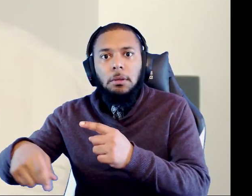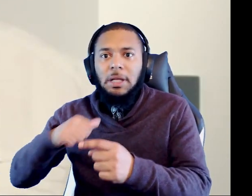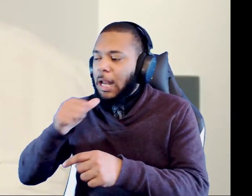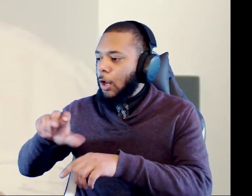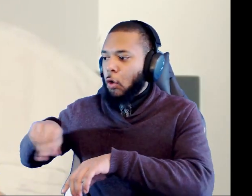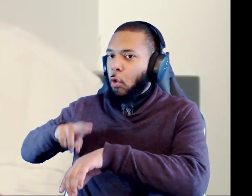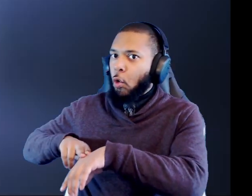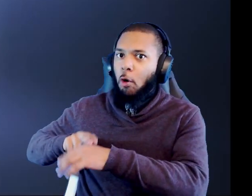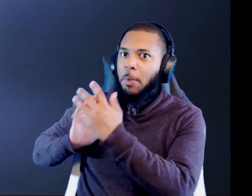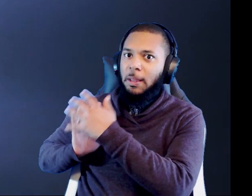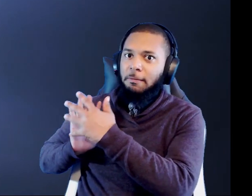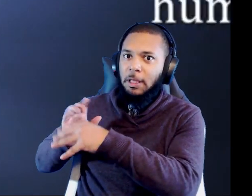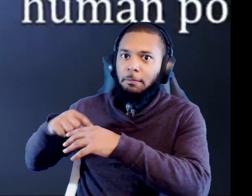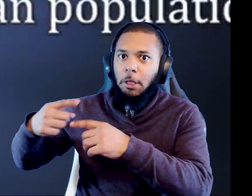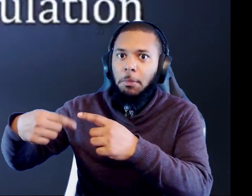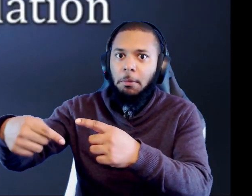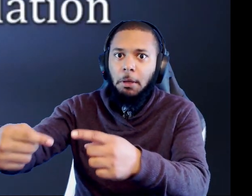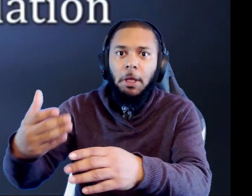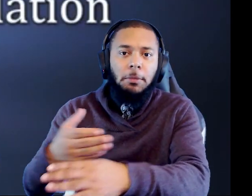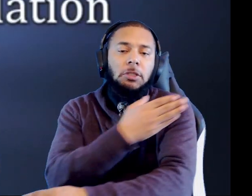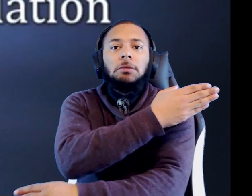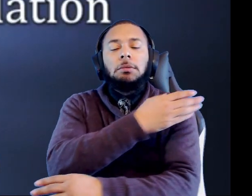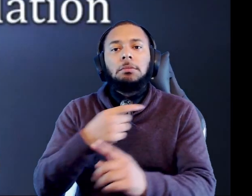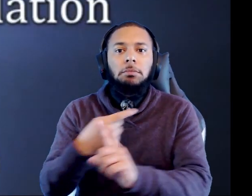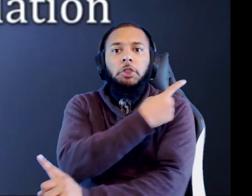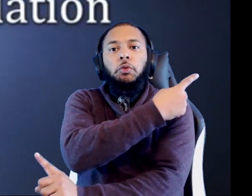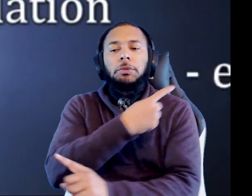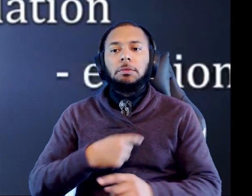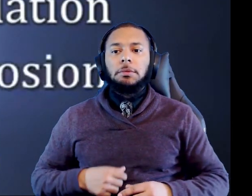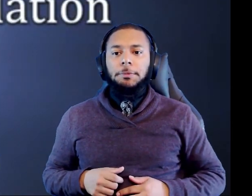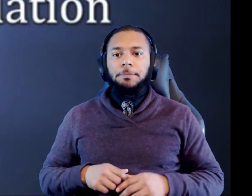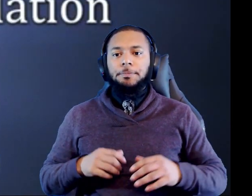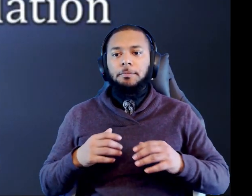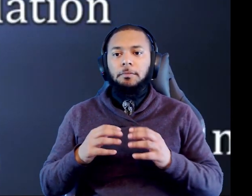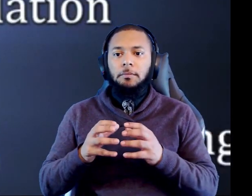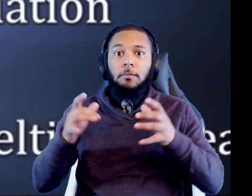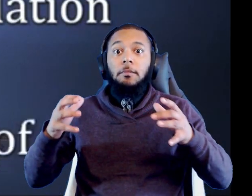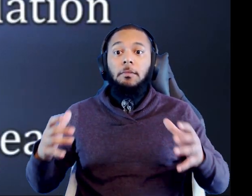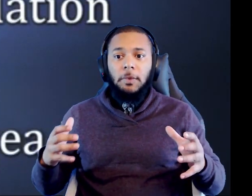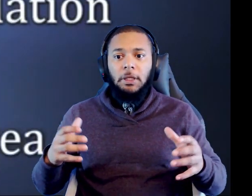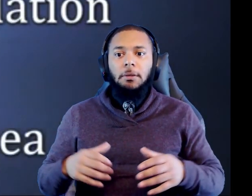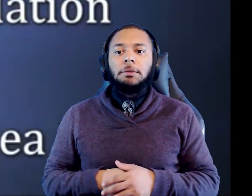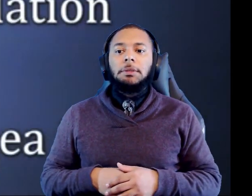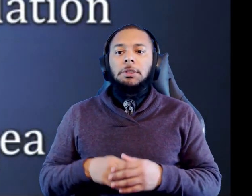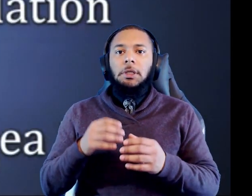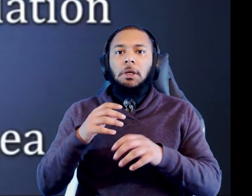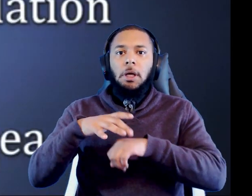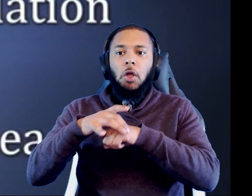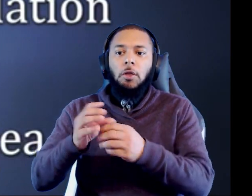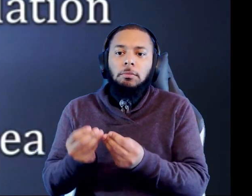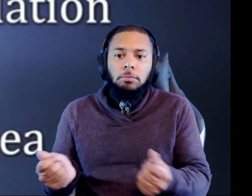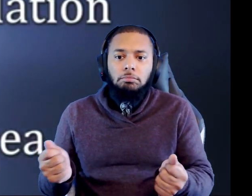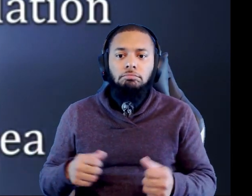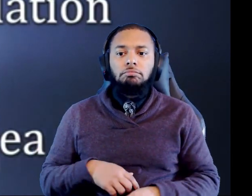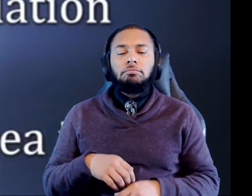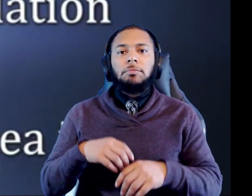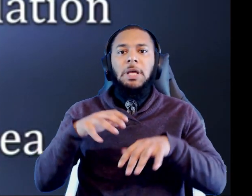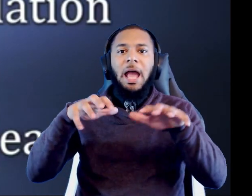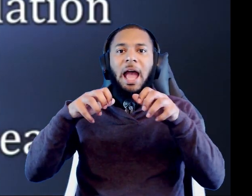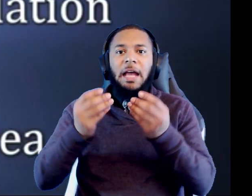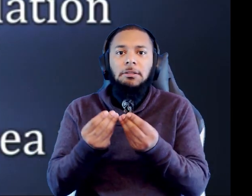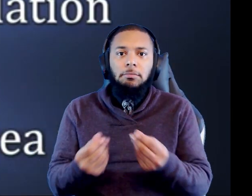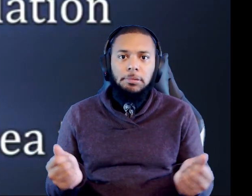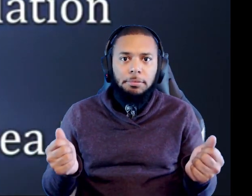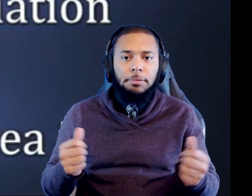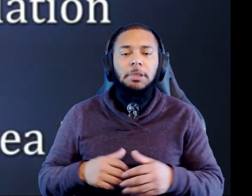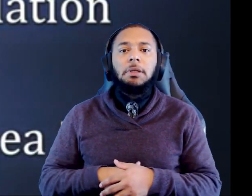state towards an extreme. Exponential growth in humans, populations, erosion, melting of sea ice, these are all